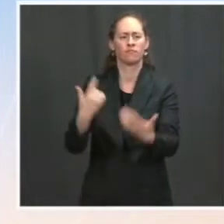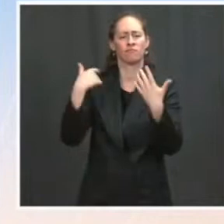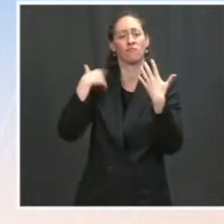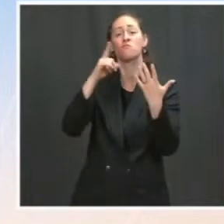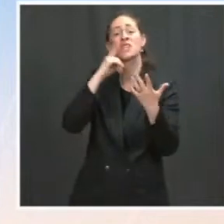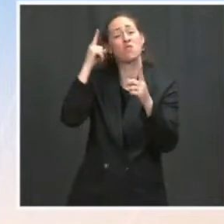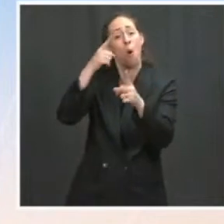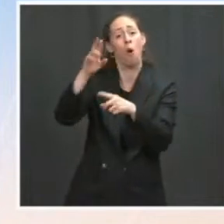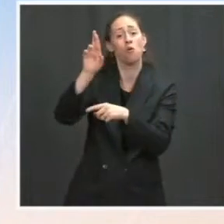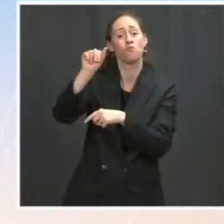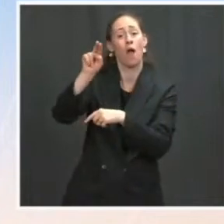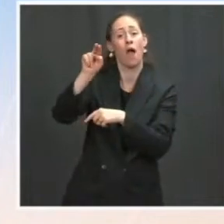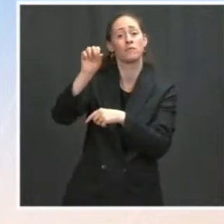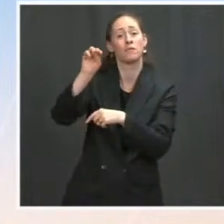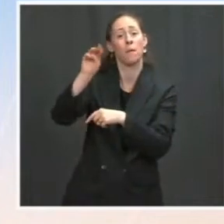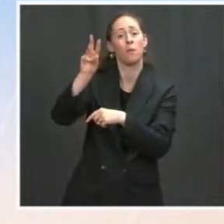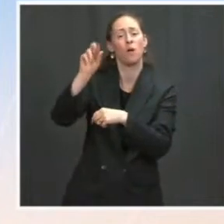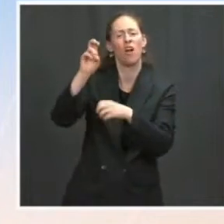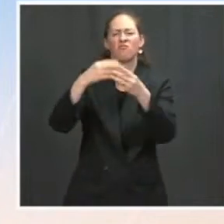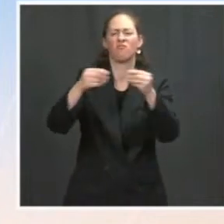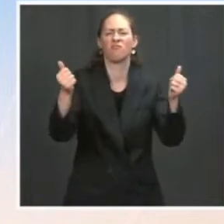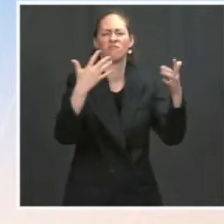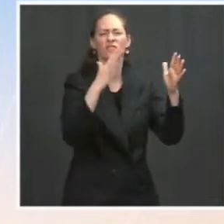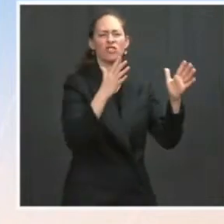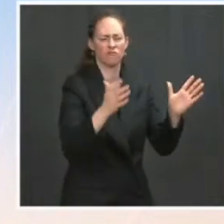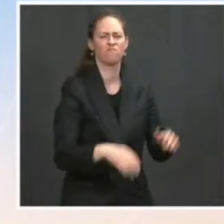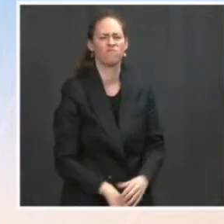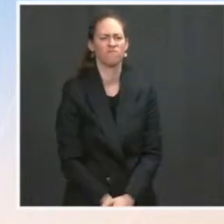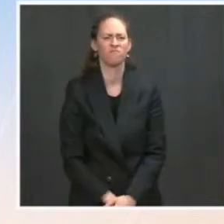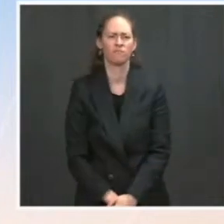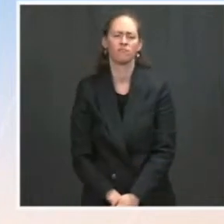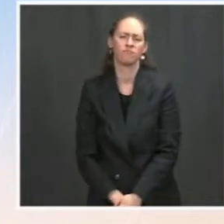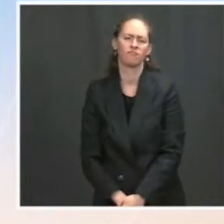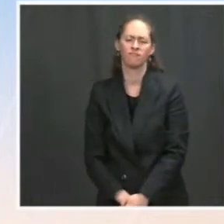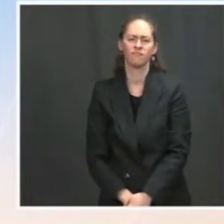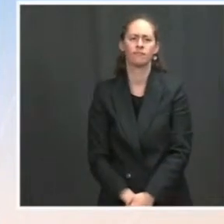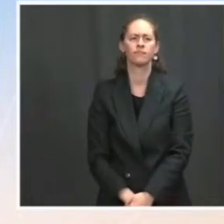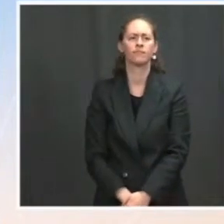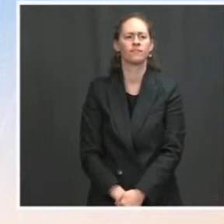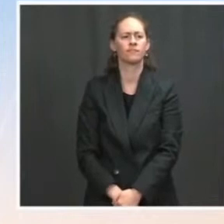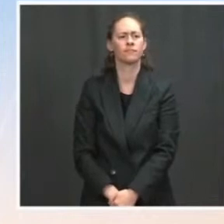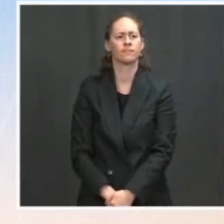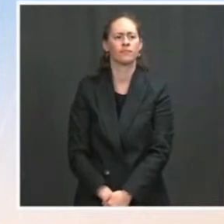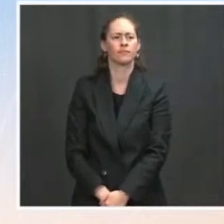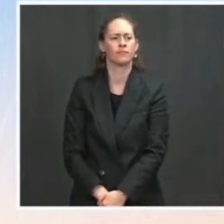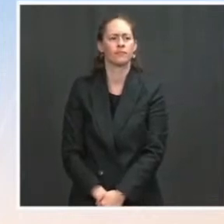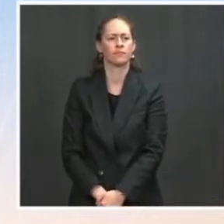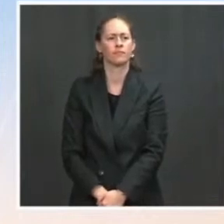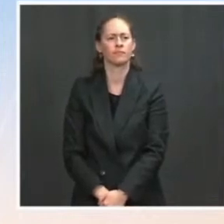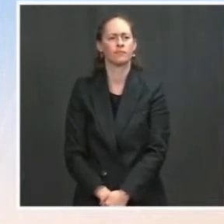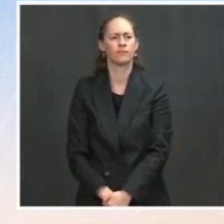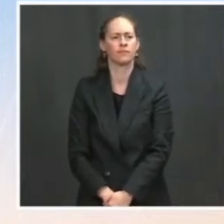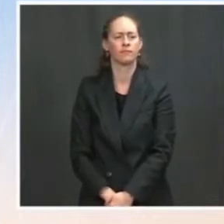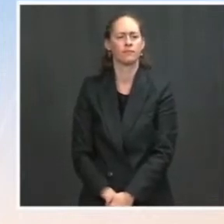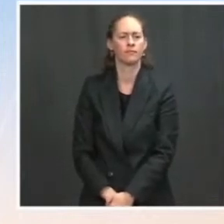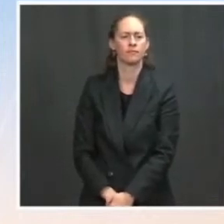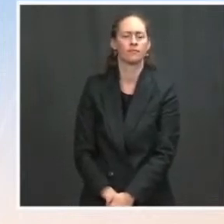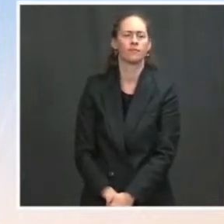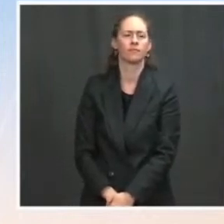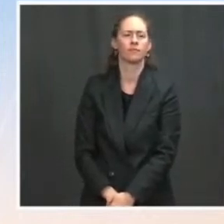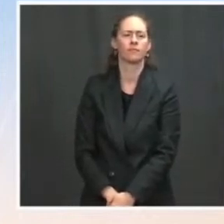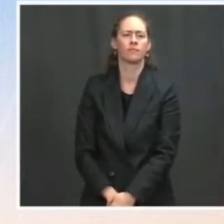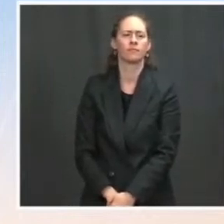another question, you mentioned perpetrators are usually transnational criminals. Do you have any information on whether